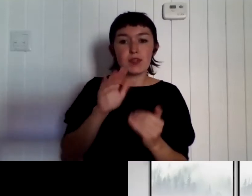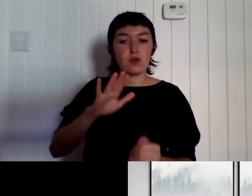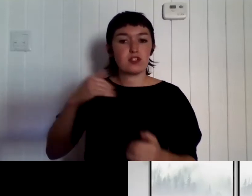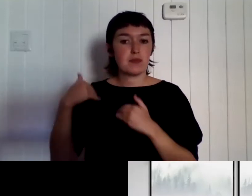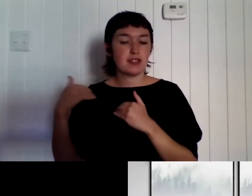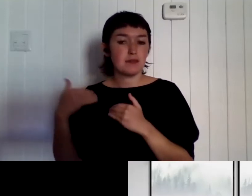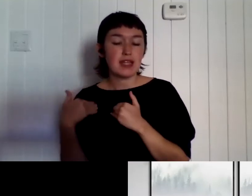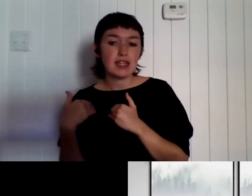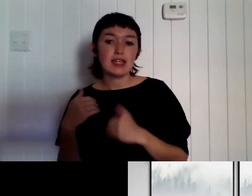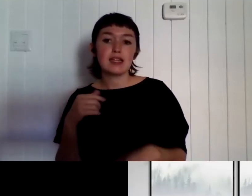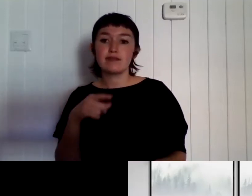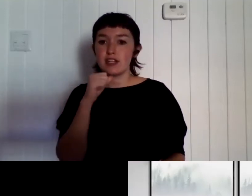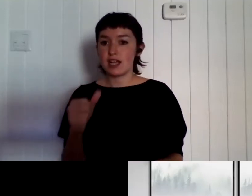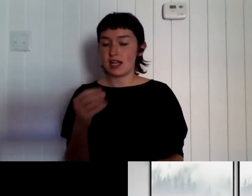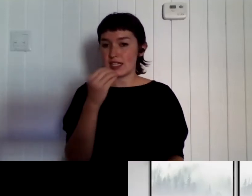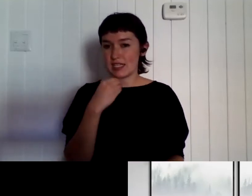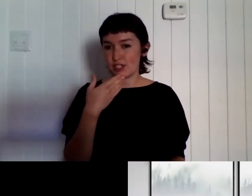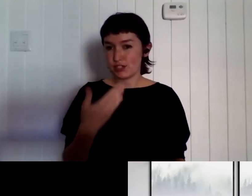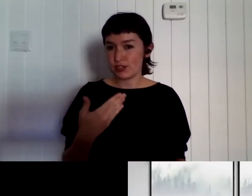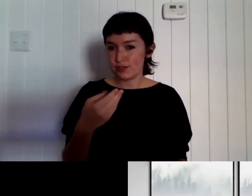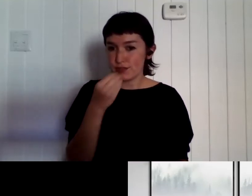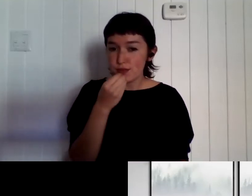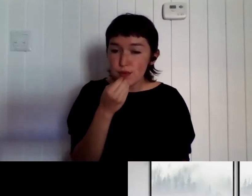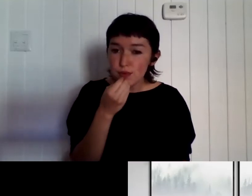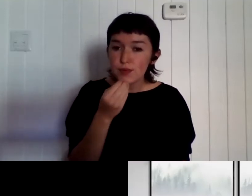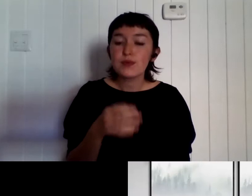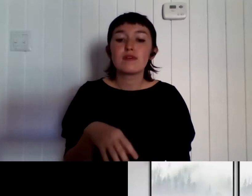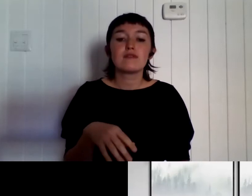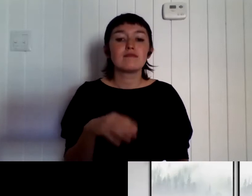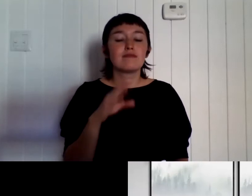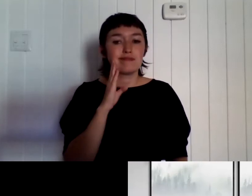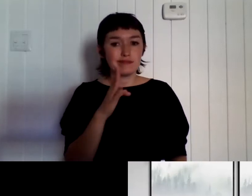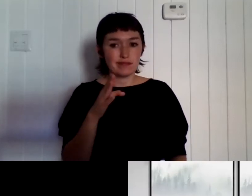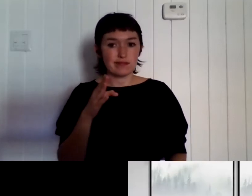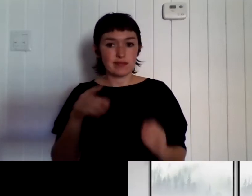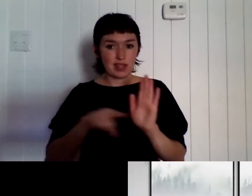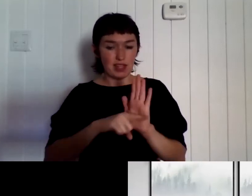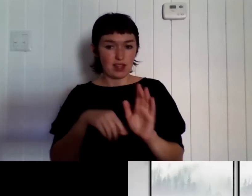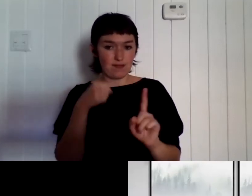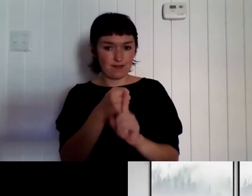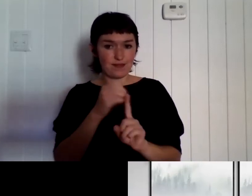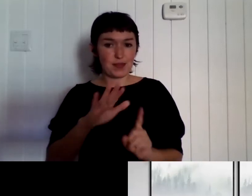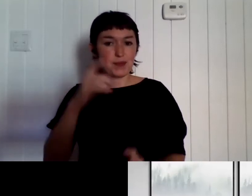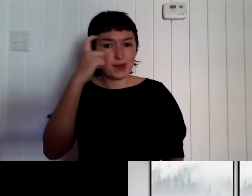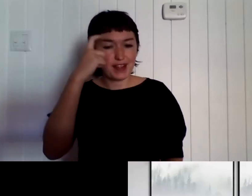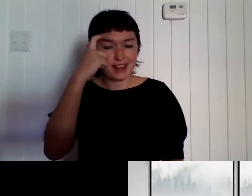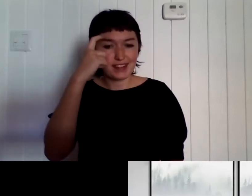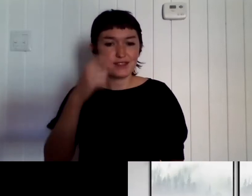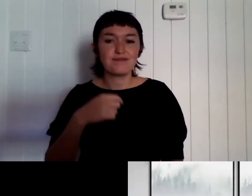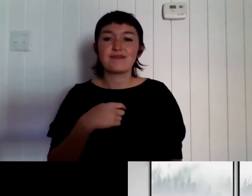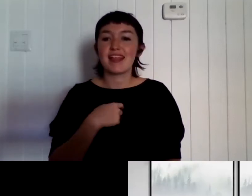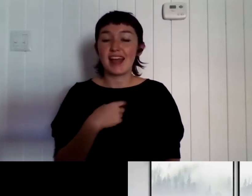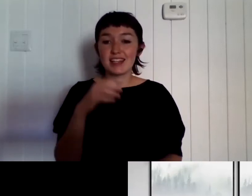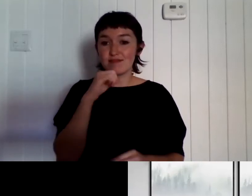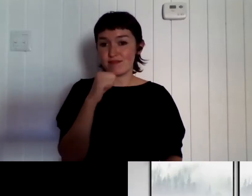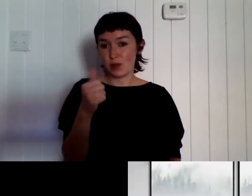likely having a kind of negative effect on your brain. And I don't know the specifics of that because I haven't done that